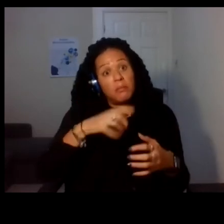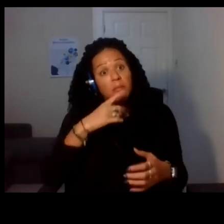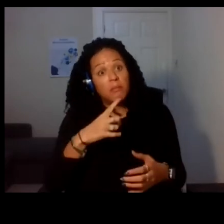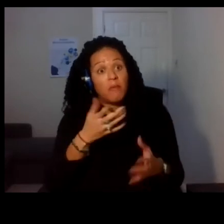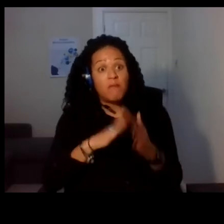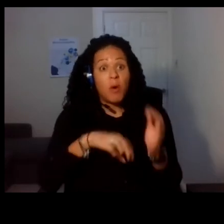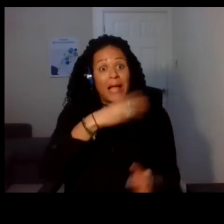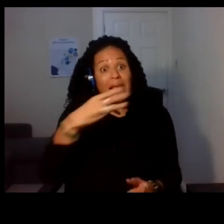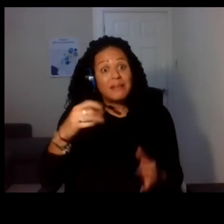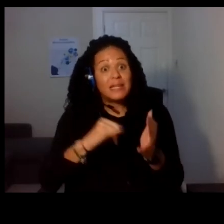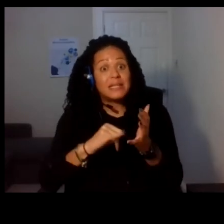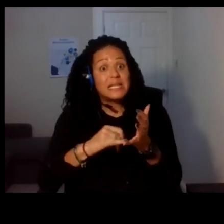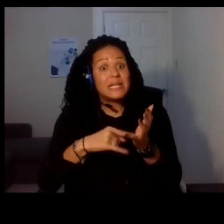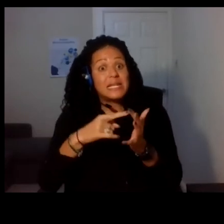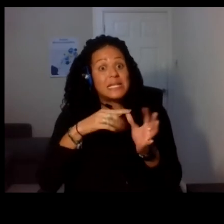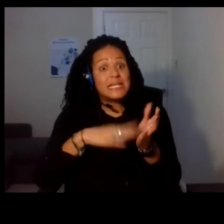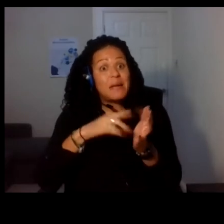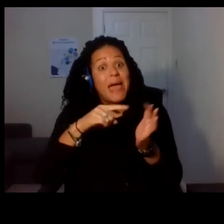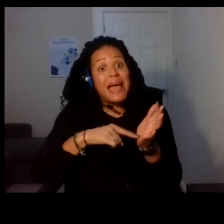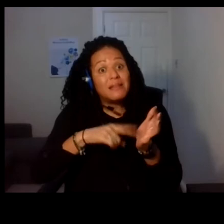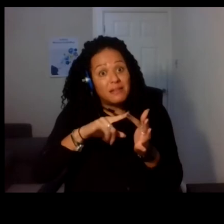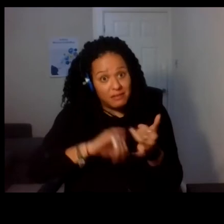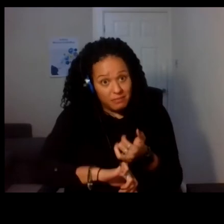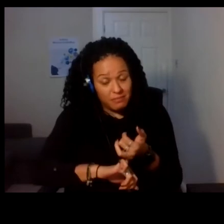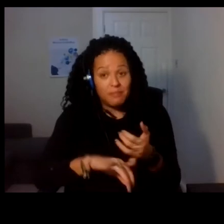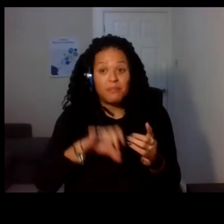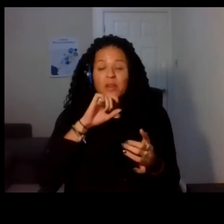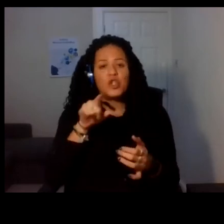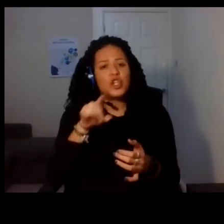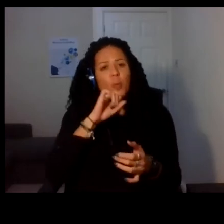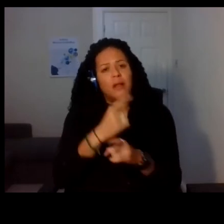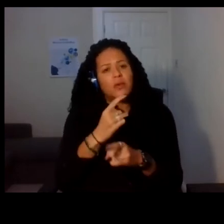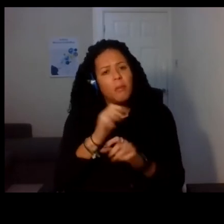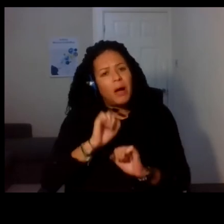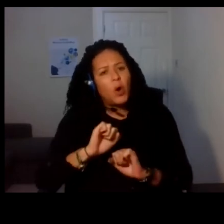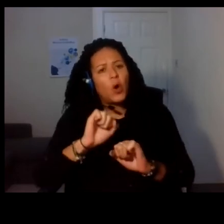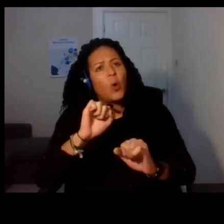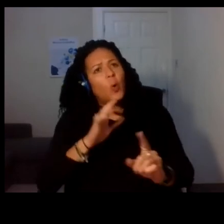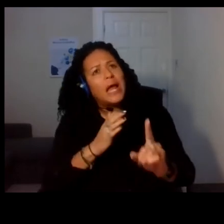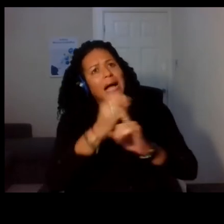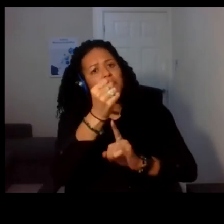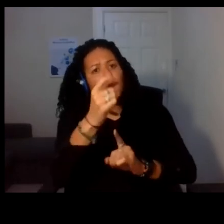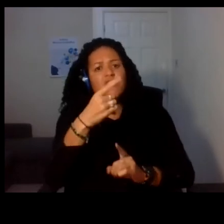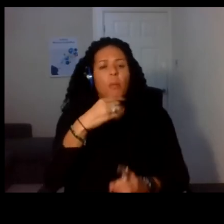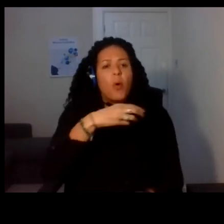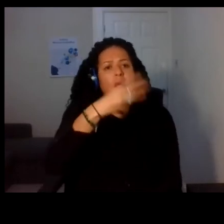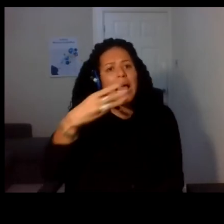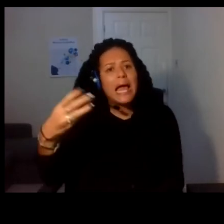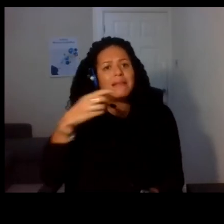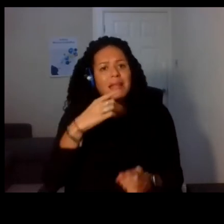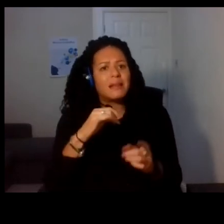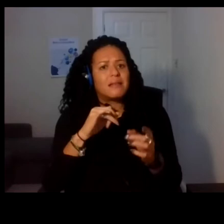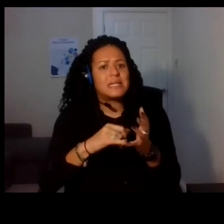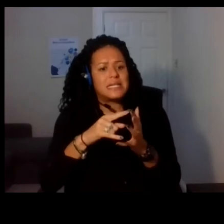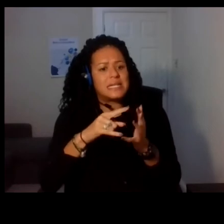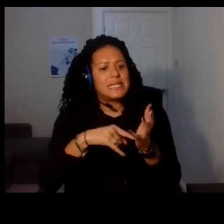Essex Steamettes, will be talking about her own aspirations and what Essex Steamettes meant to her